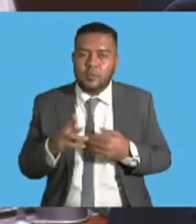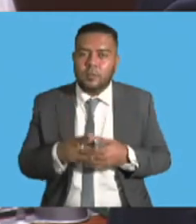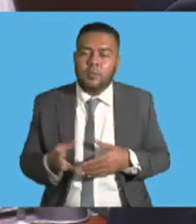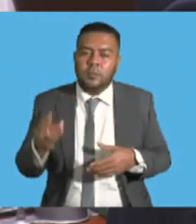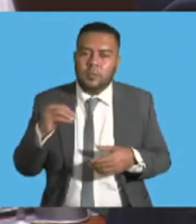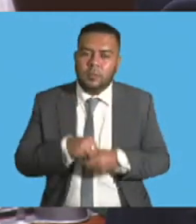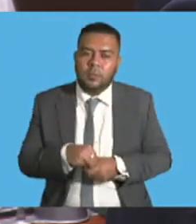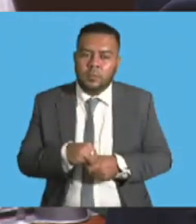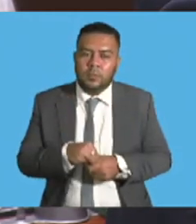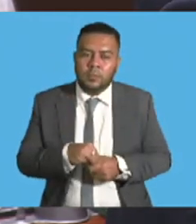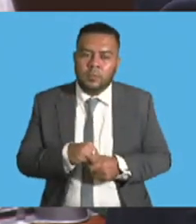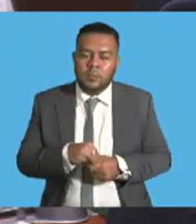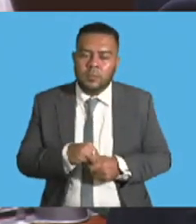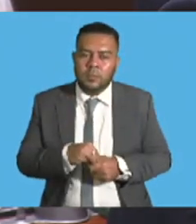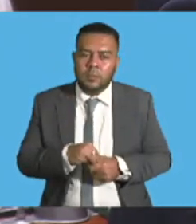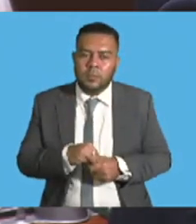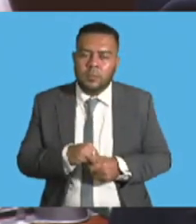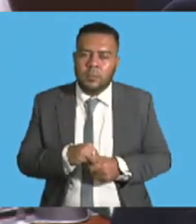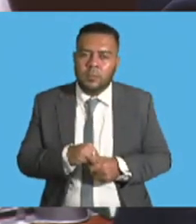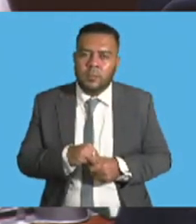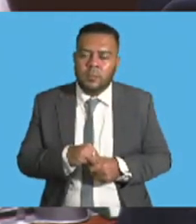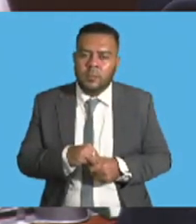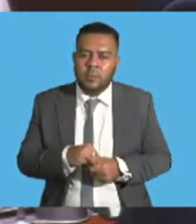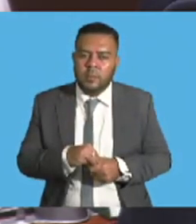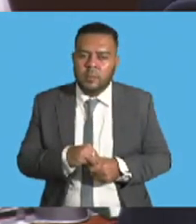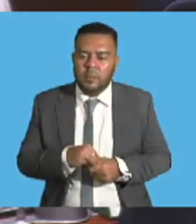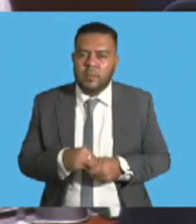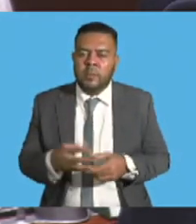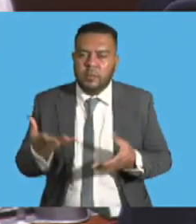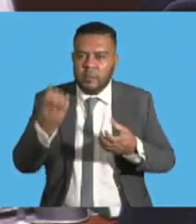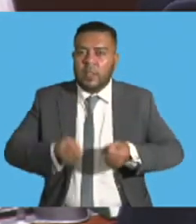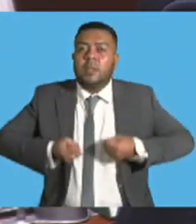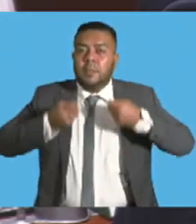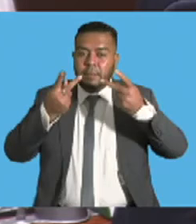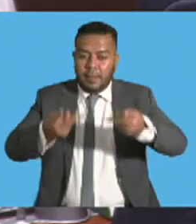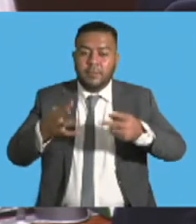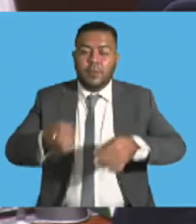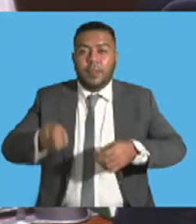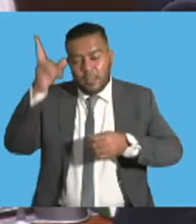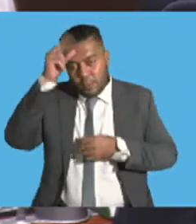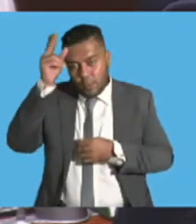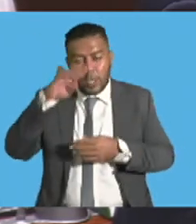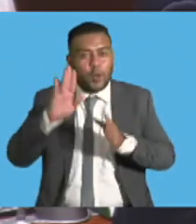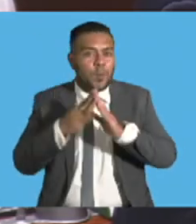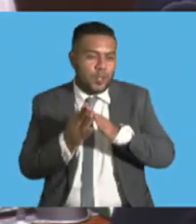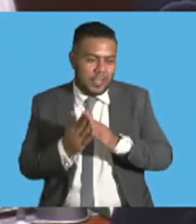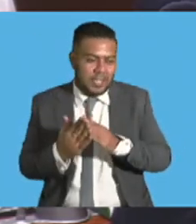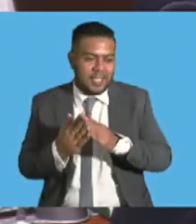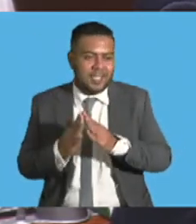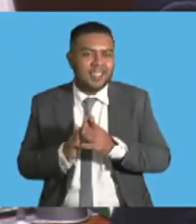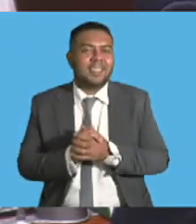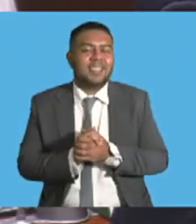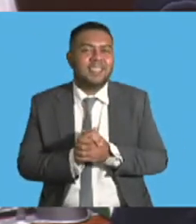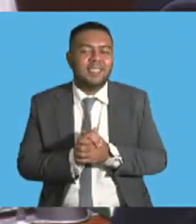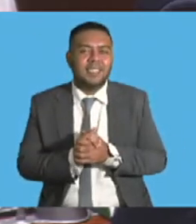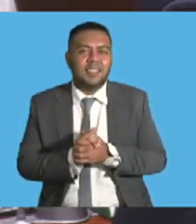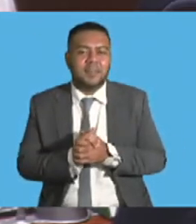these collaborations within the existing structures has provided for our iTaukei communities.